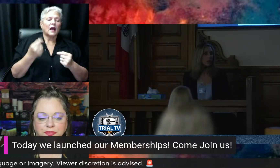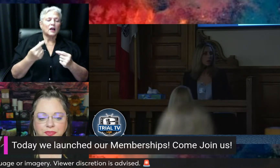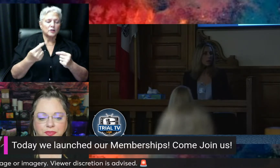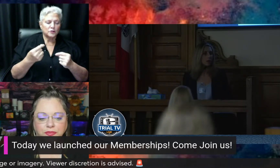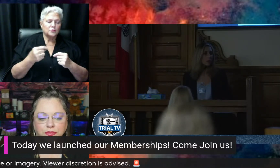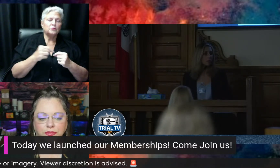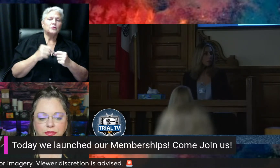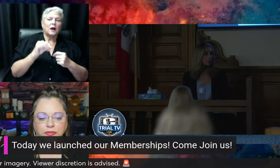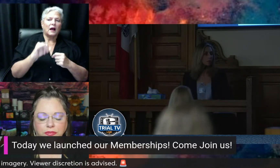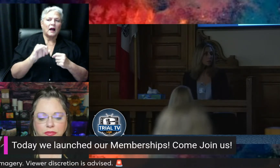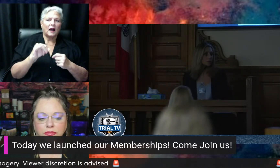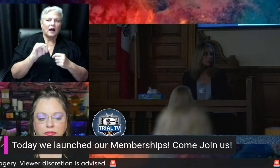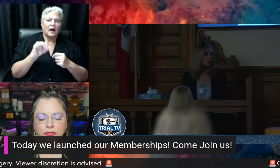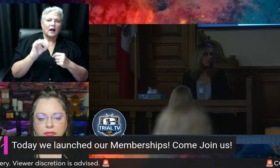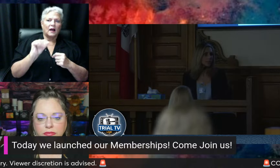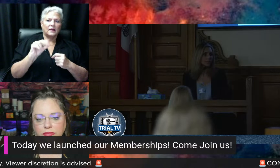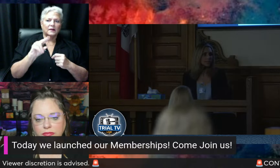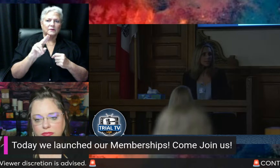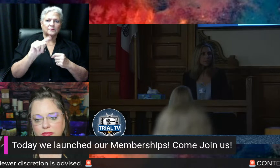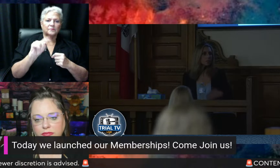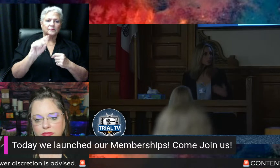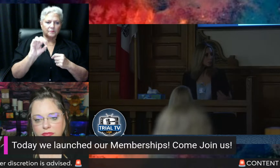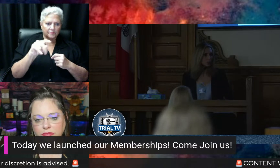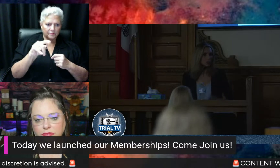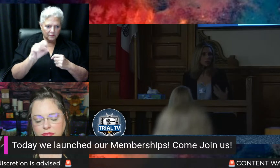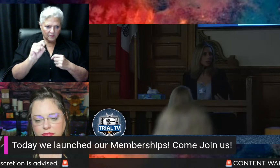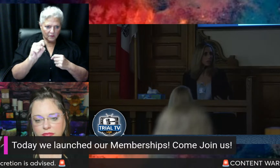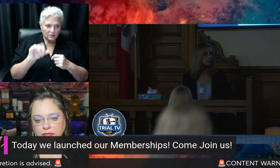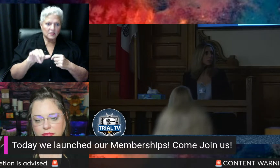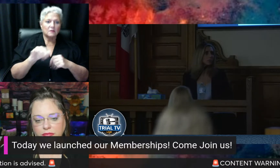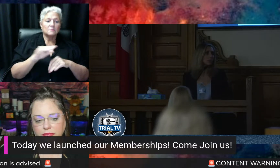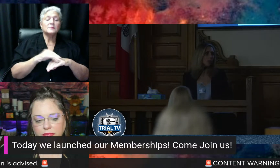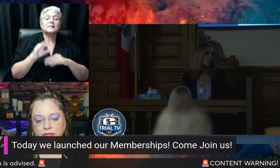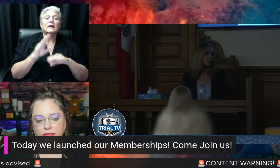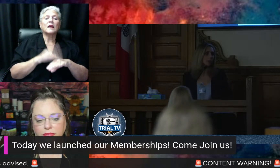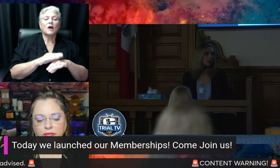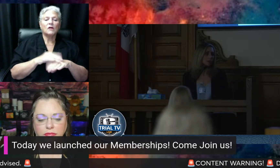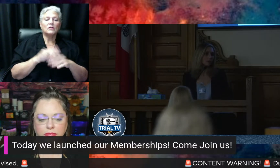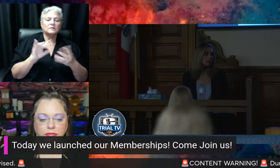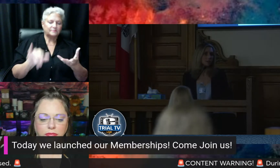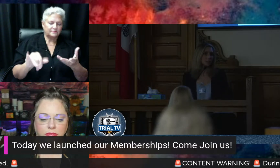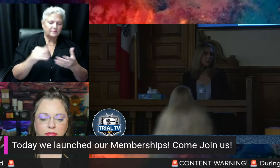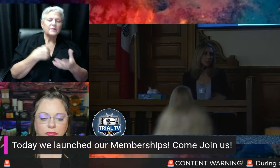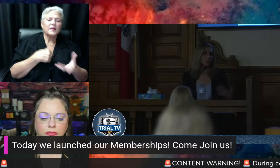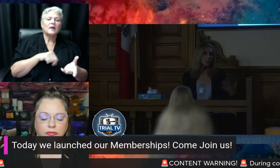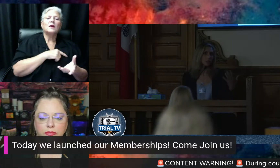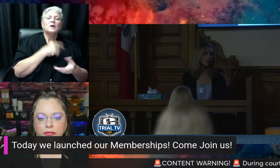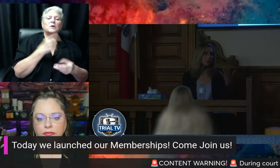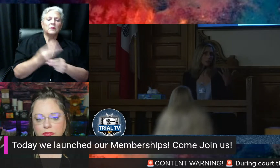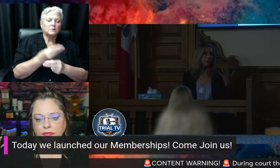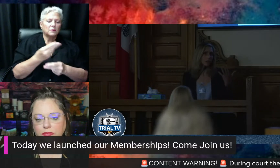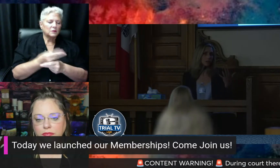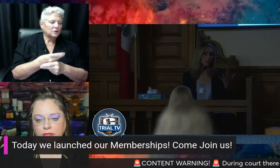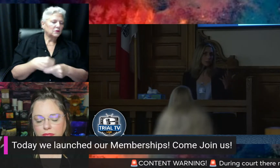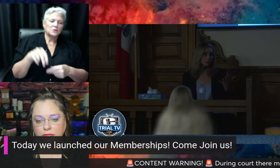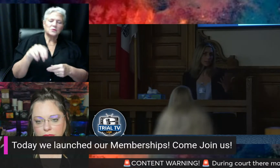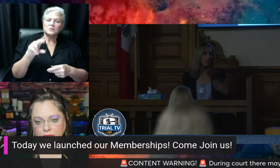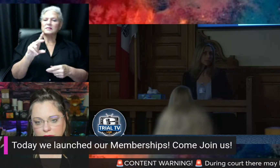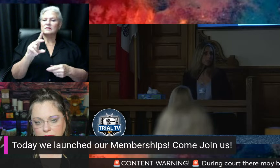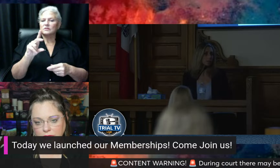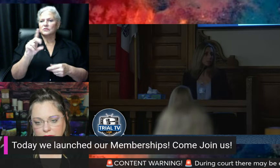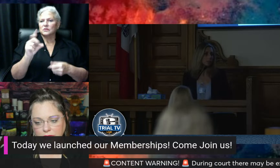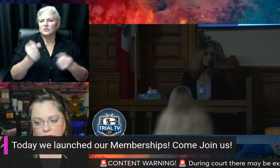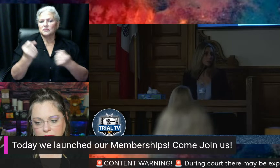photos, other forms of visual ID, and then use surgical history and so on. So this is an example of